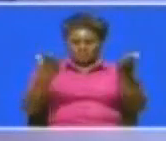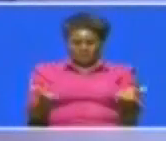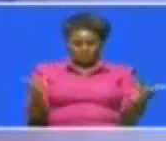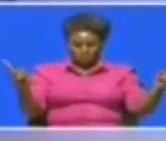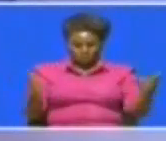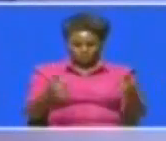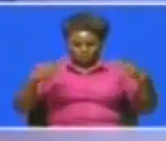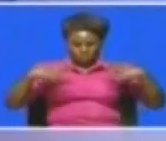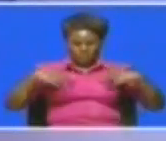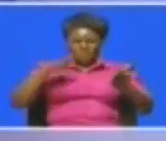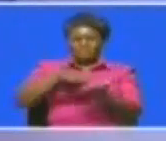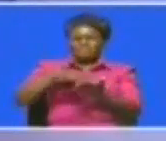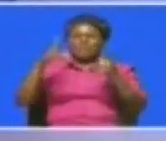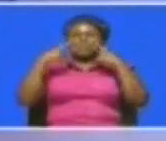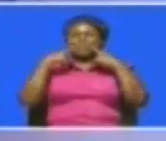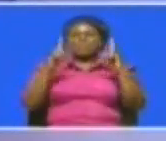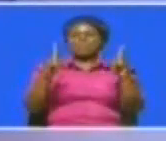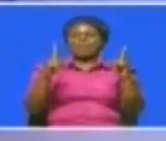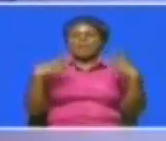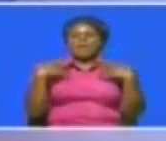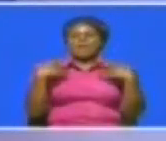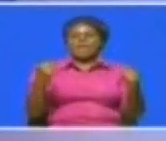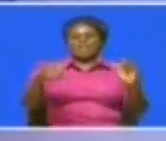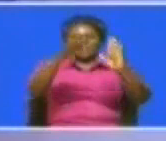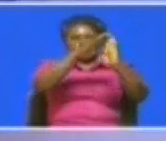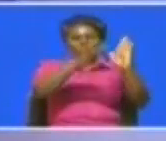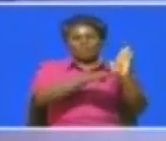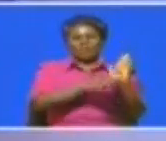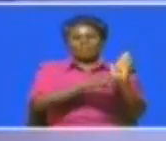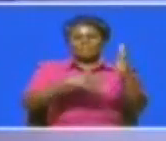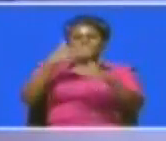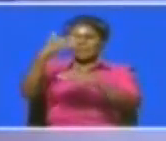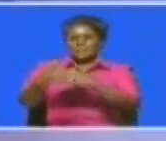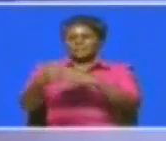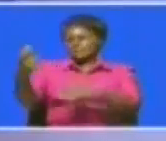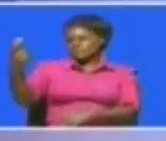short break. More news coming up. Health Digest as well will be coming up shortly. Do stay with us.